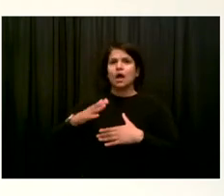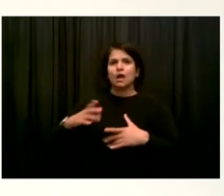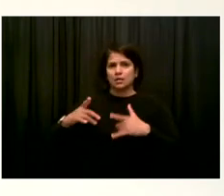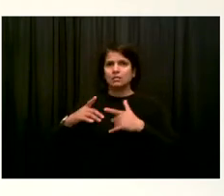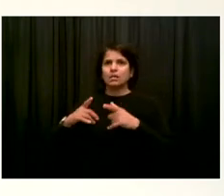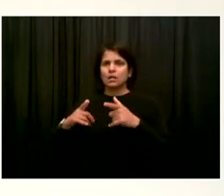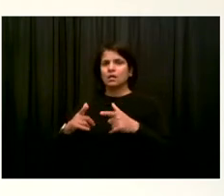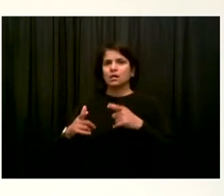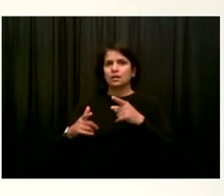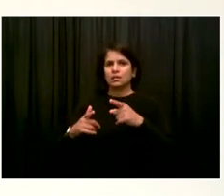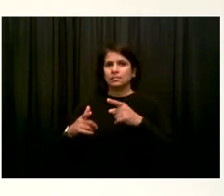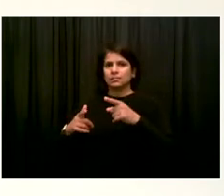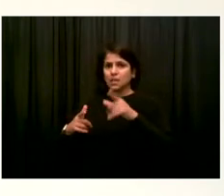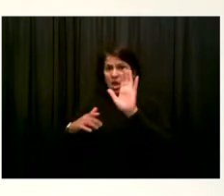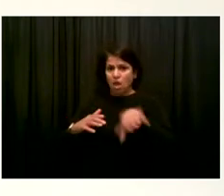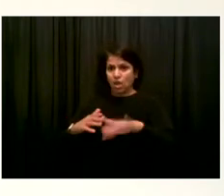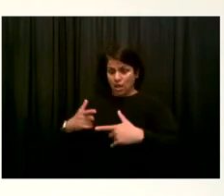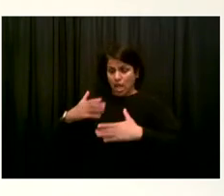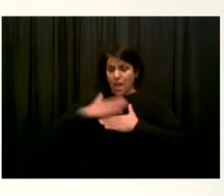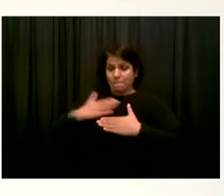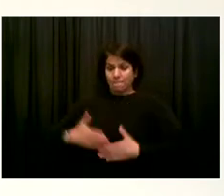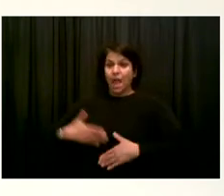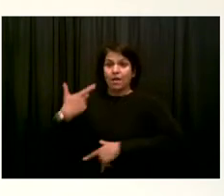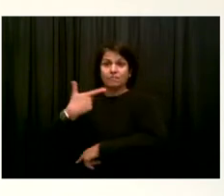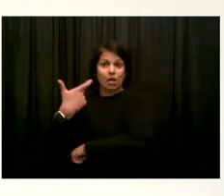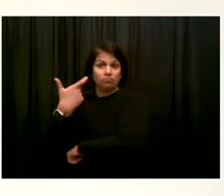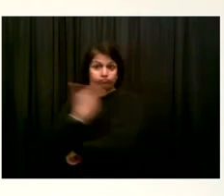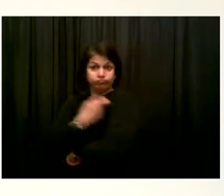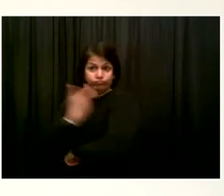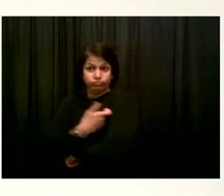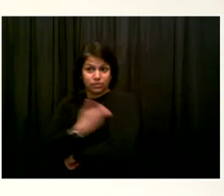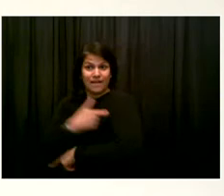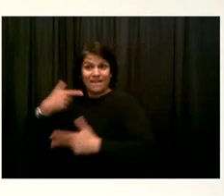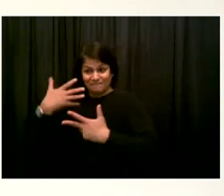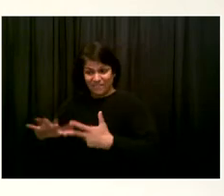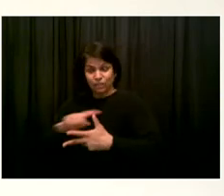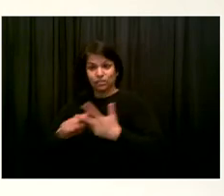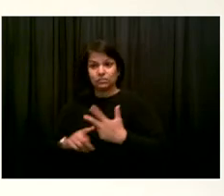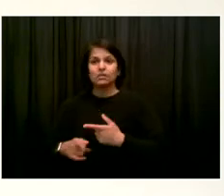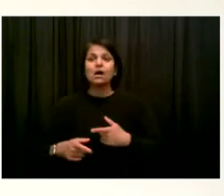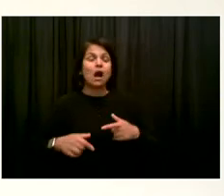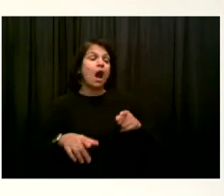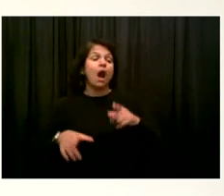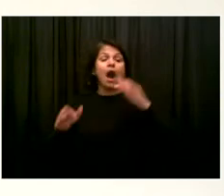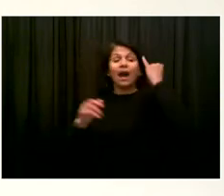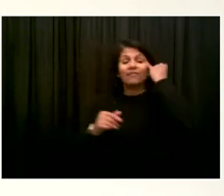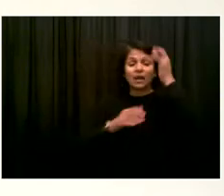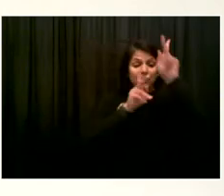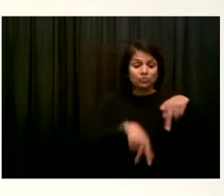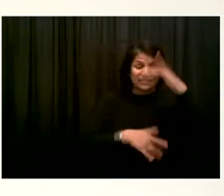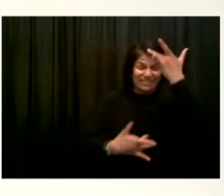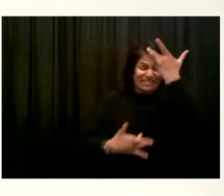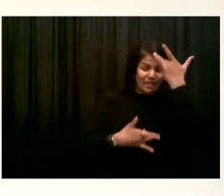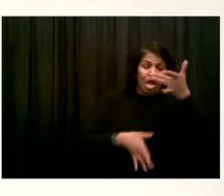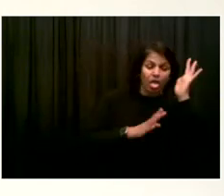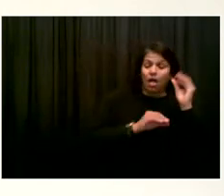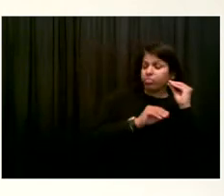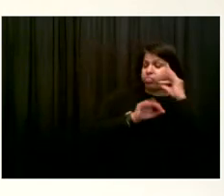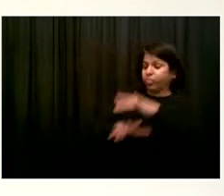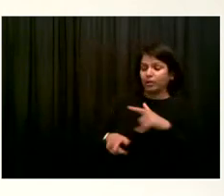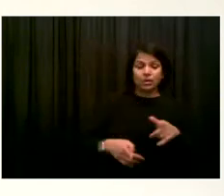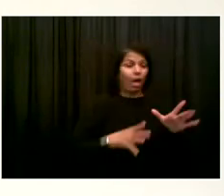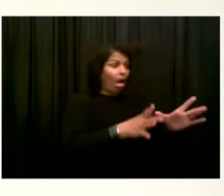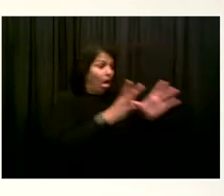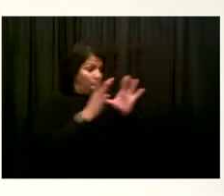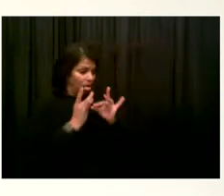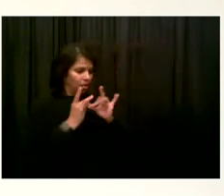Omicron, it is so infectious that it is likely that over the next 6 to 12 months, most people will be exposed to this unless you absolutely